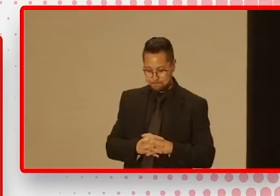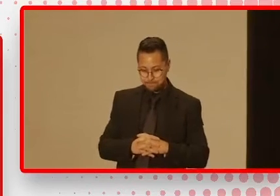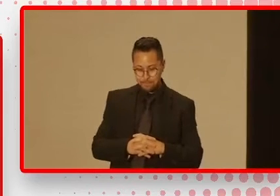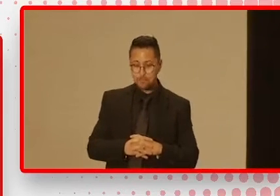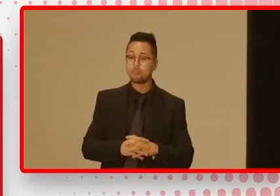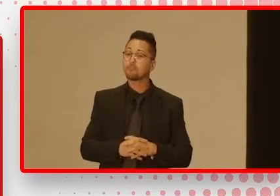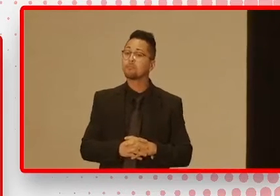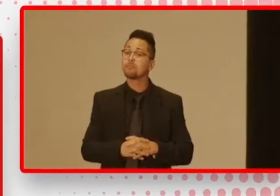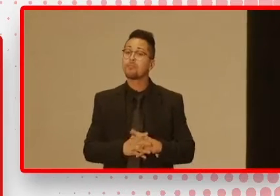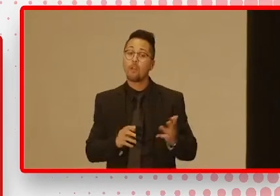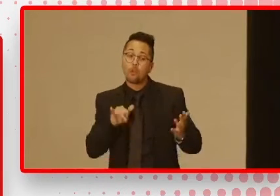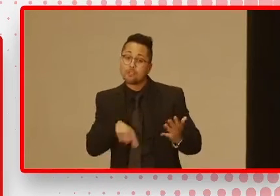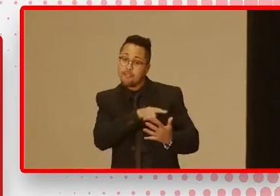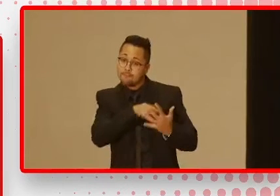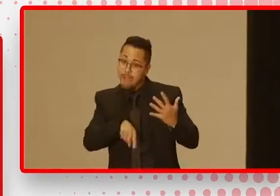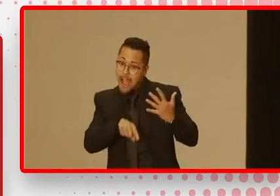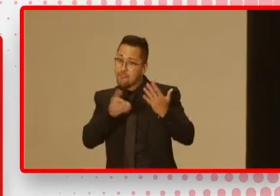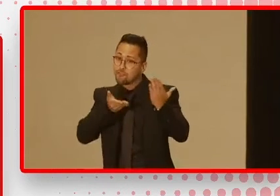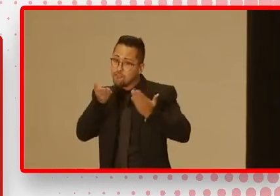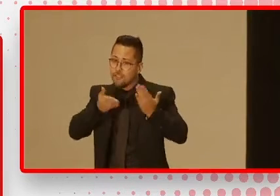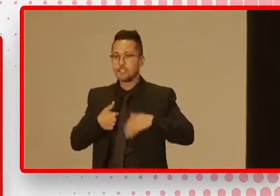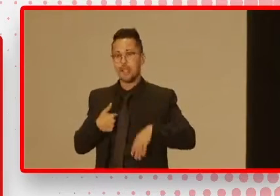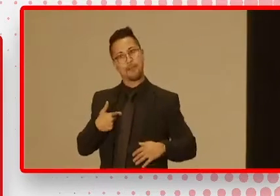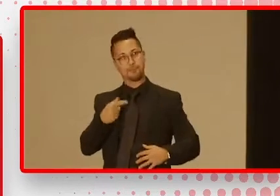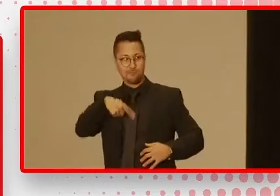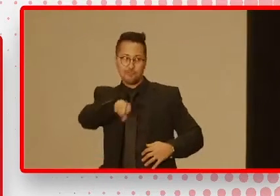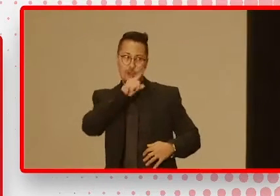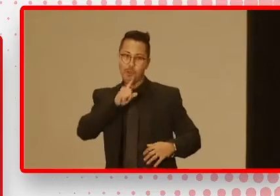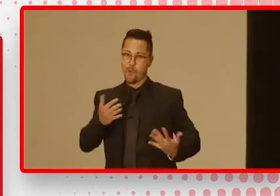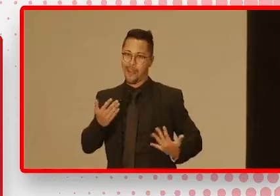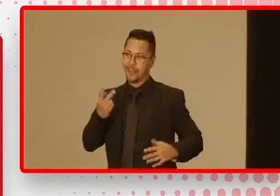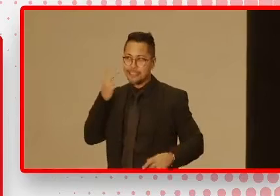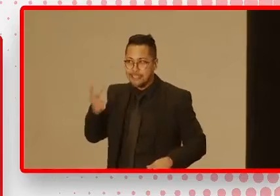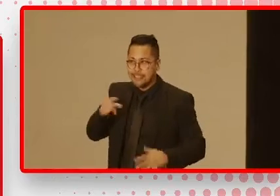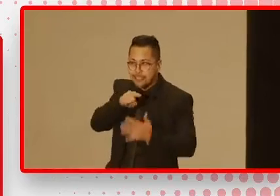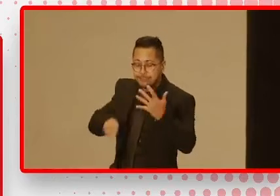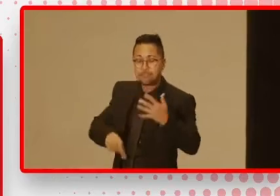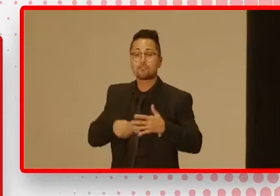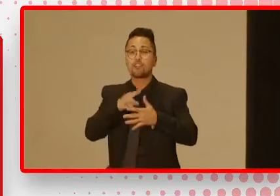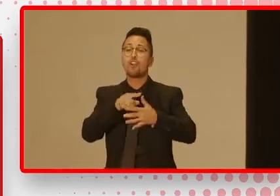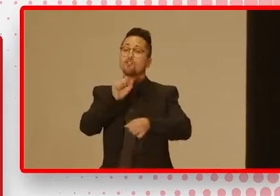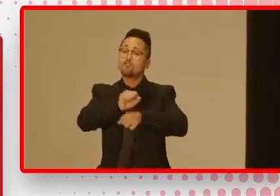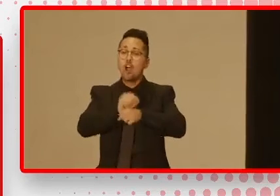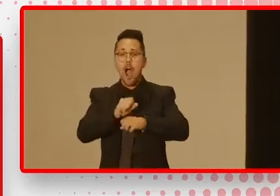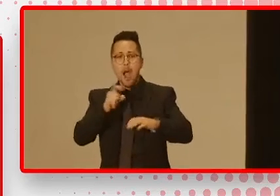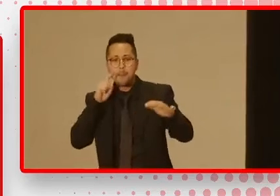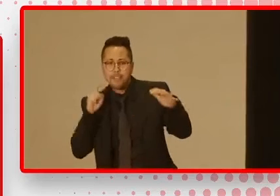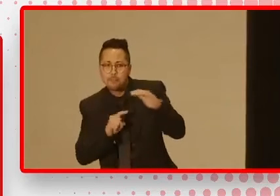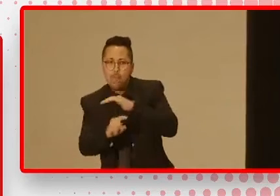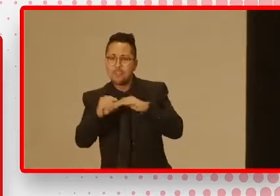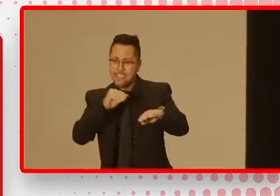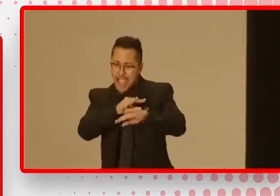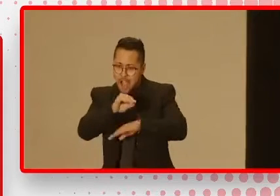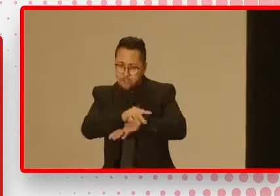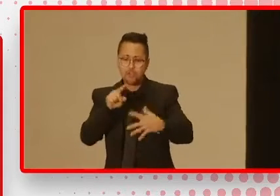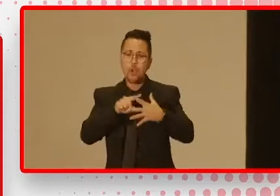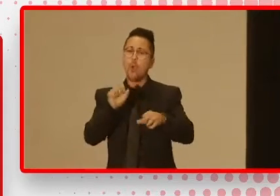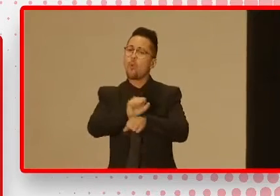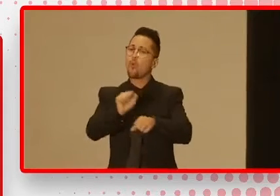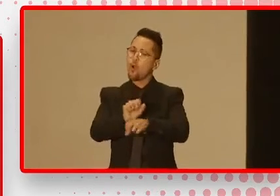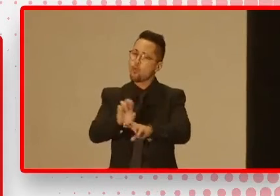Here's the 5 services. I bet you all have been waiting on that, right? So job exploration counseling, work readiness